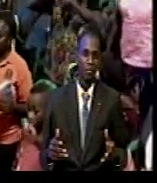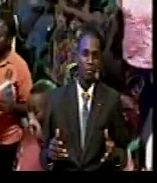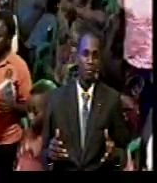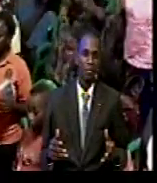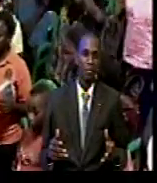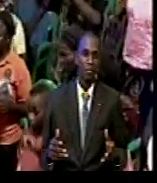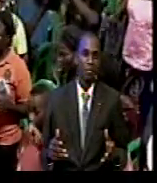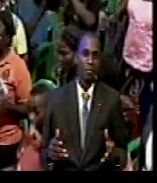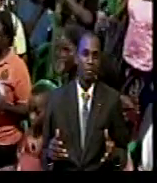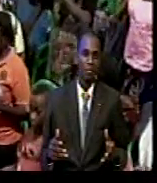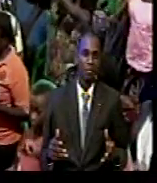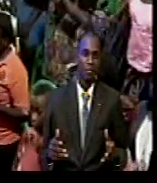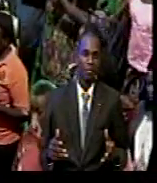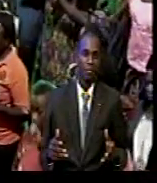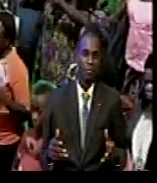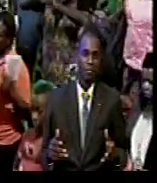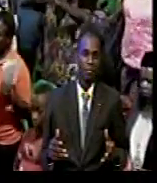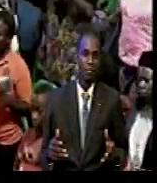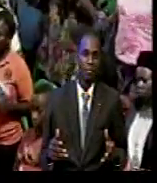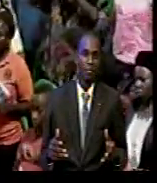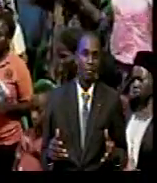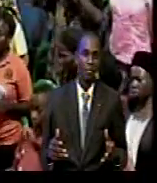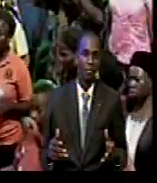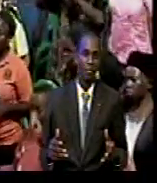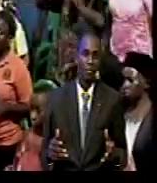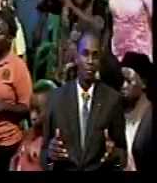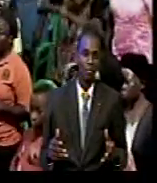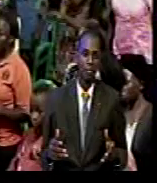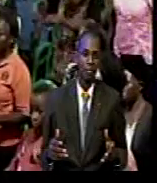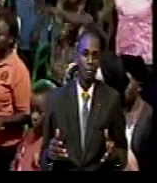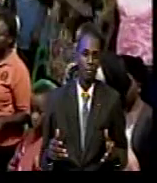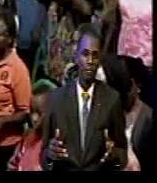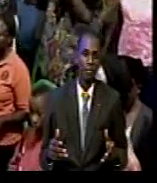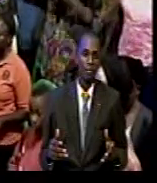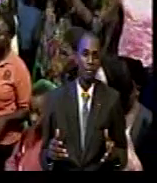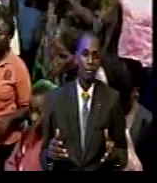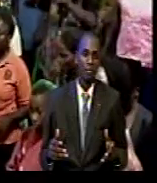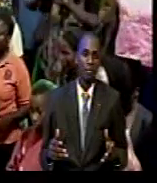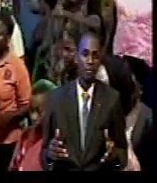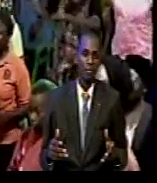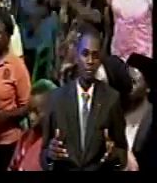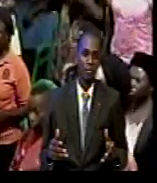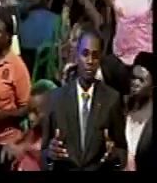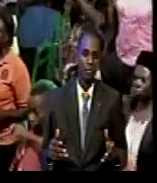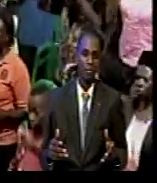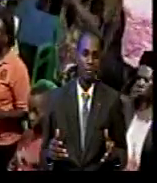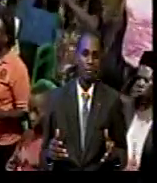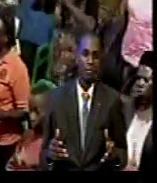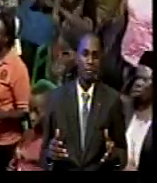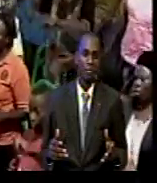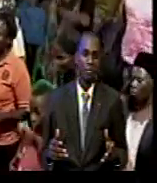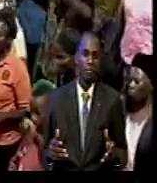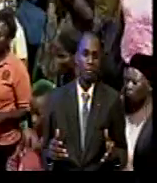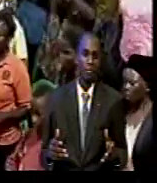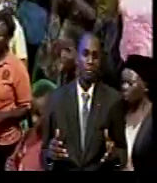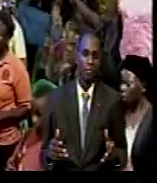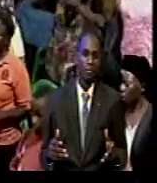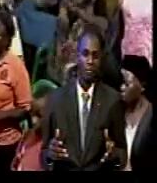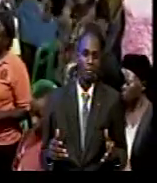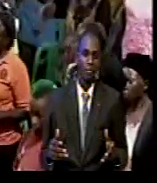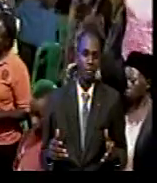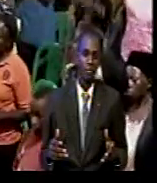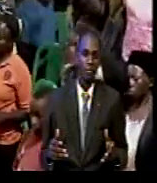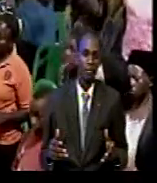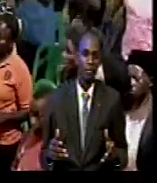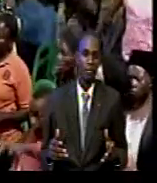the Lord. They will remain faithful to the end. We all, we and they and